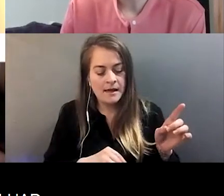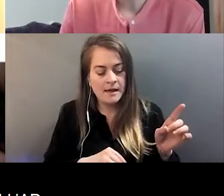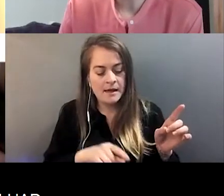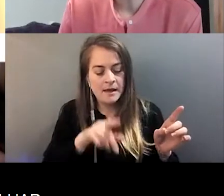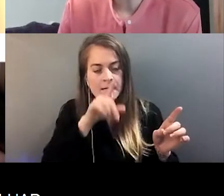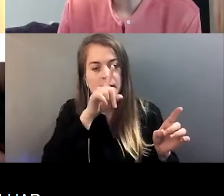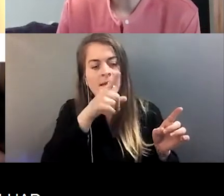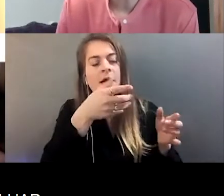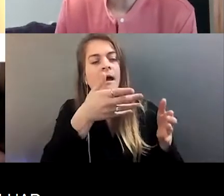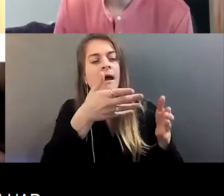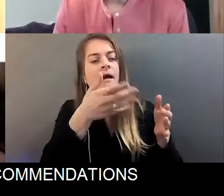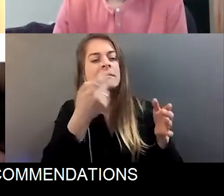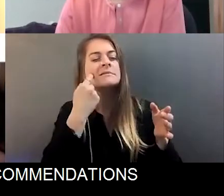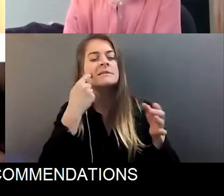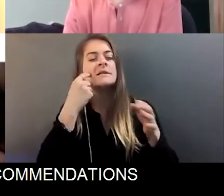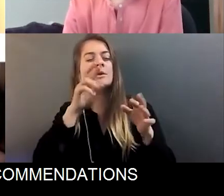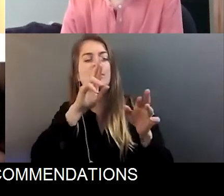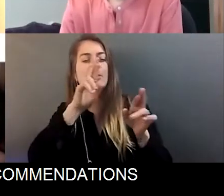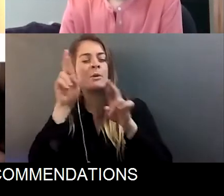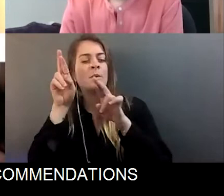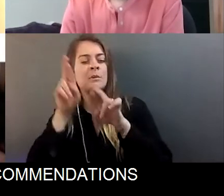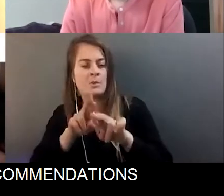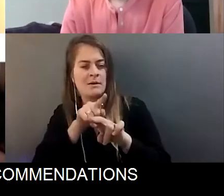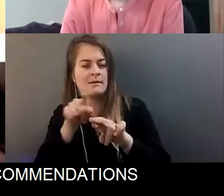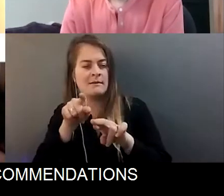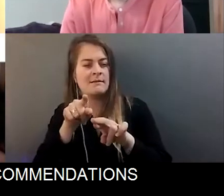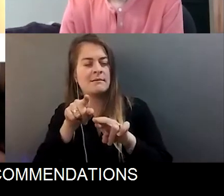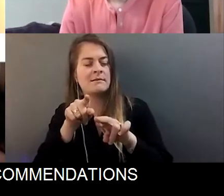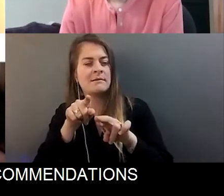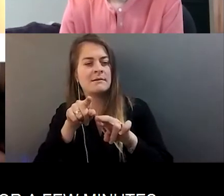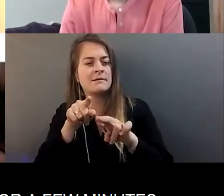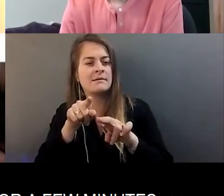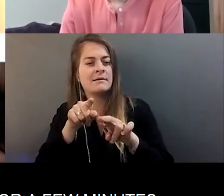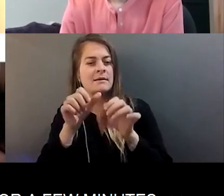had referenced that report and the recommendations you have therein. So